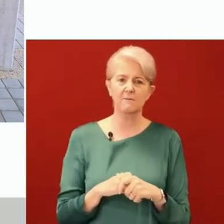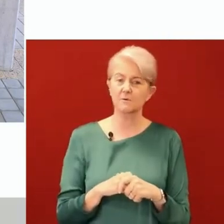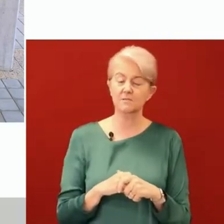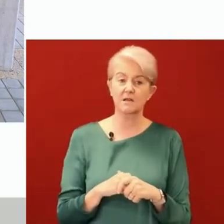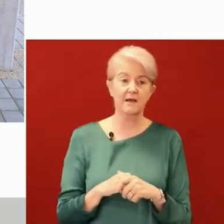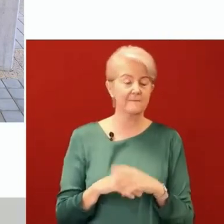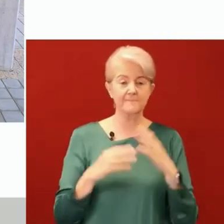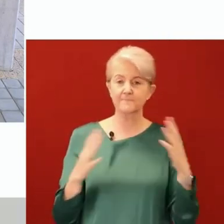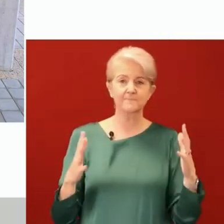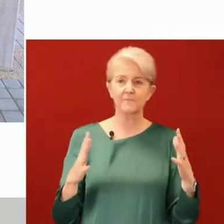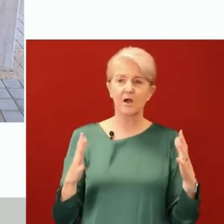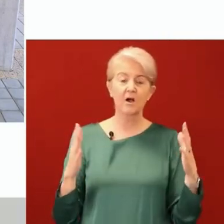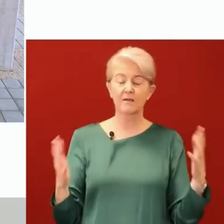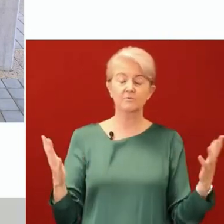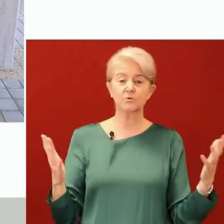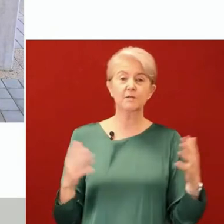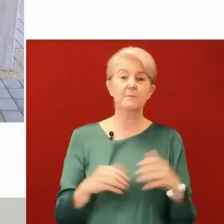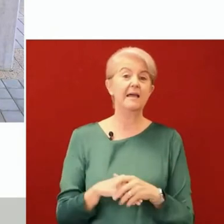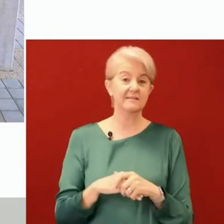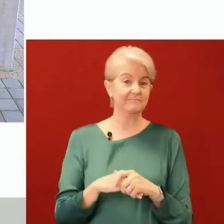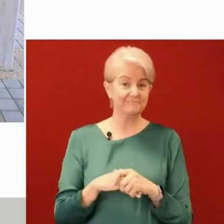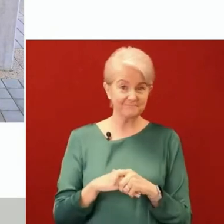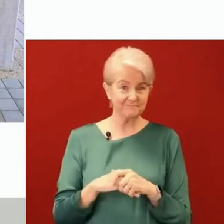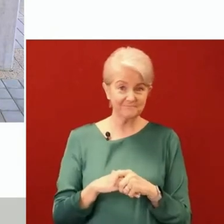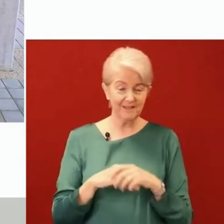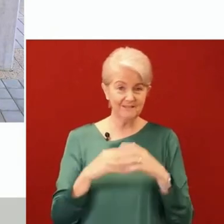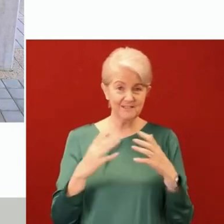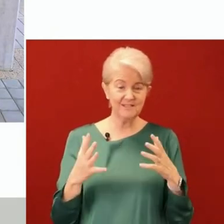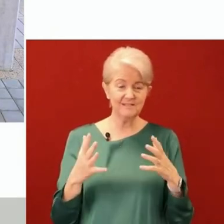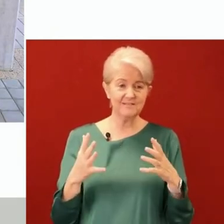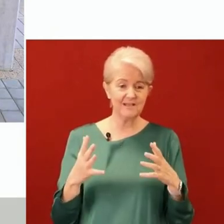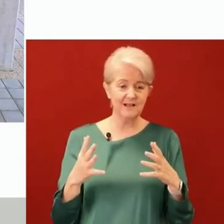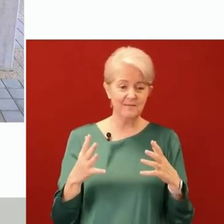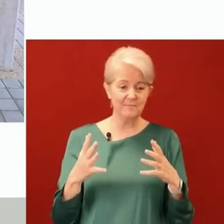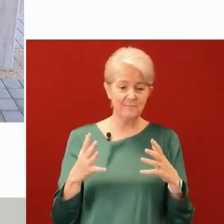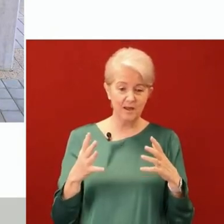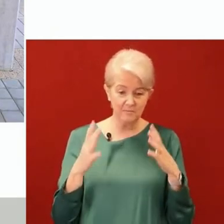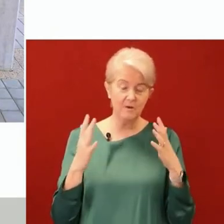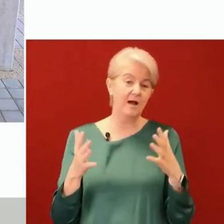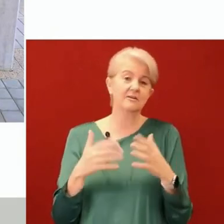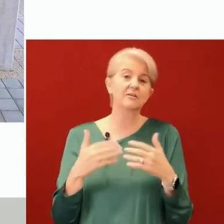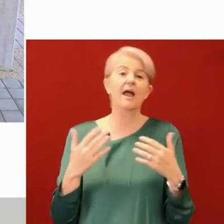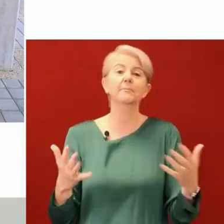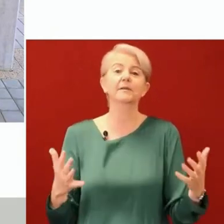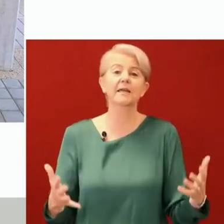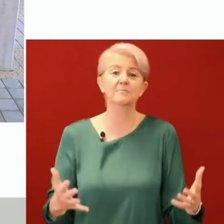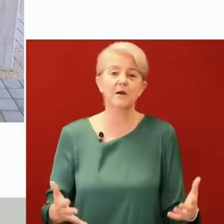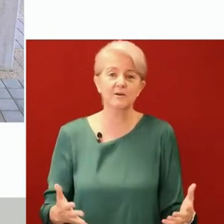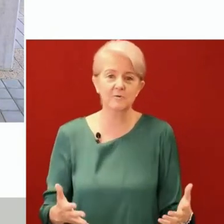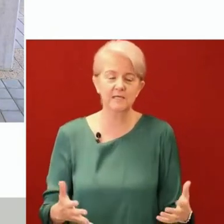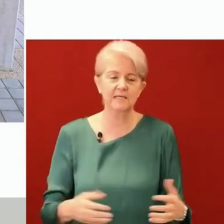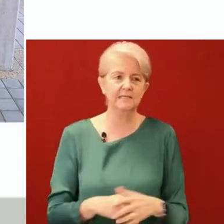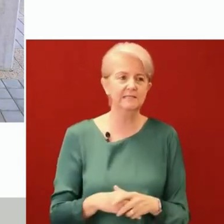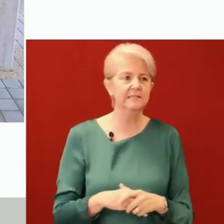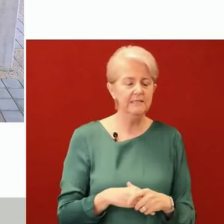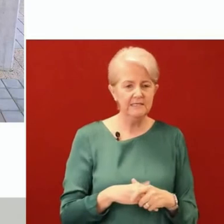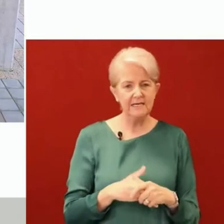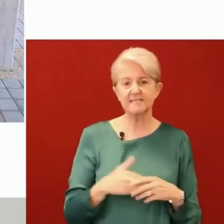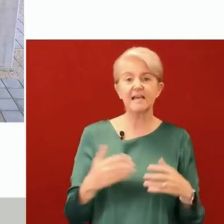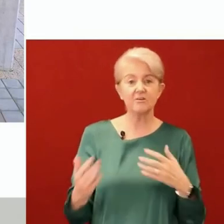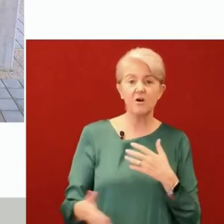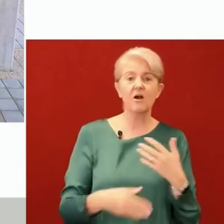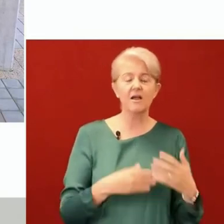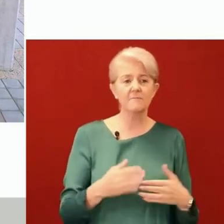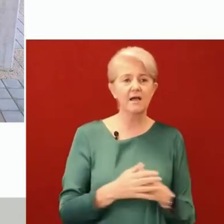State Crime was like, I've truly made it. This is, I could happily end my career here.